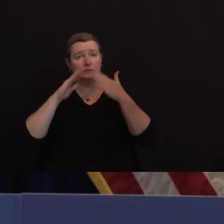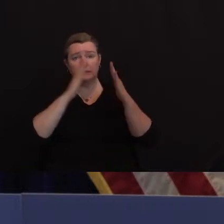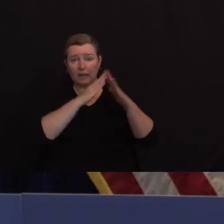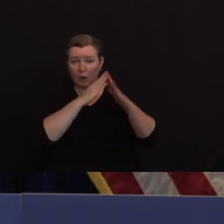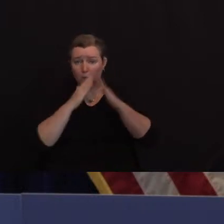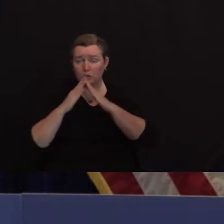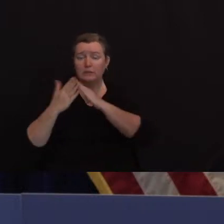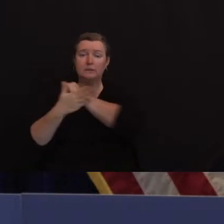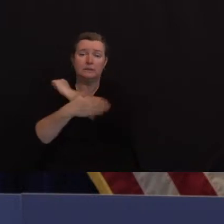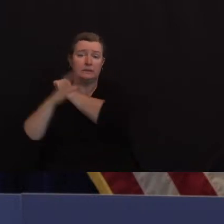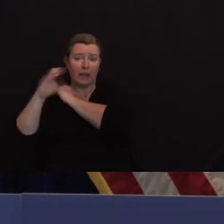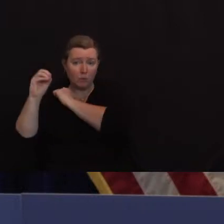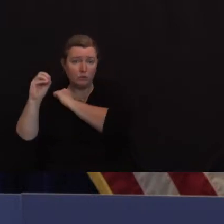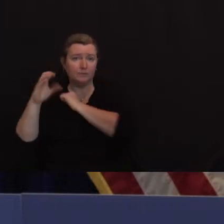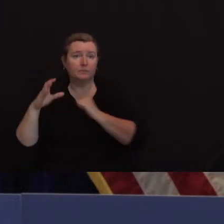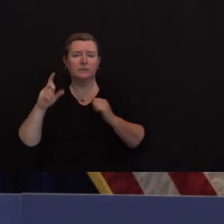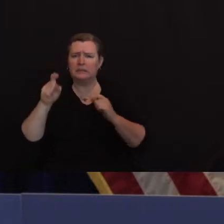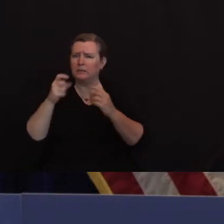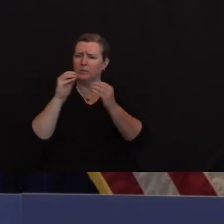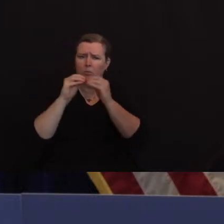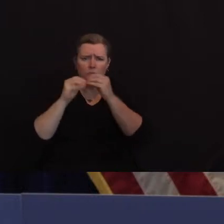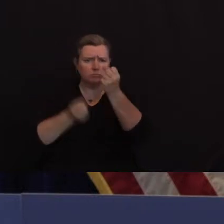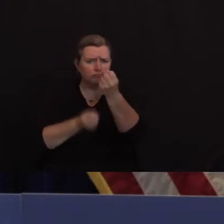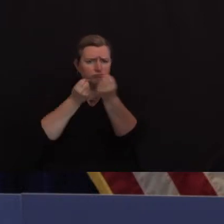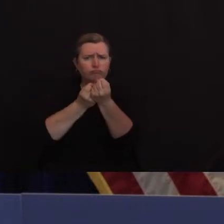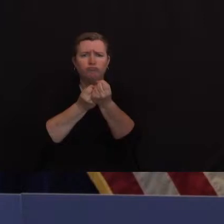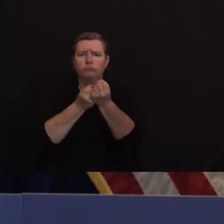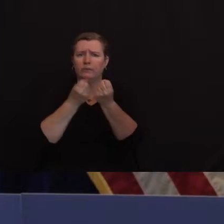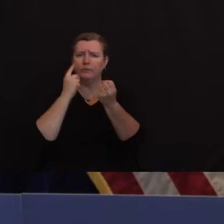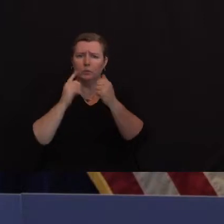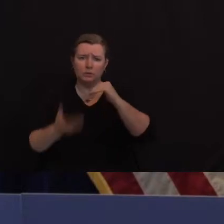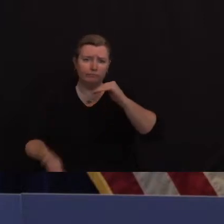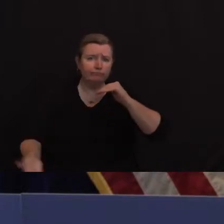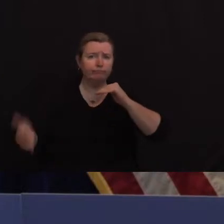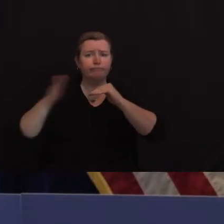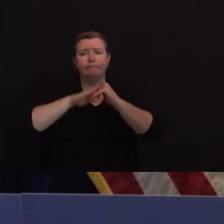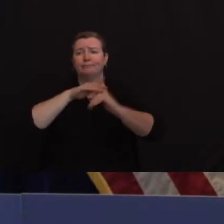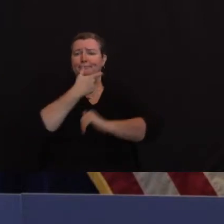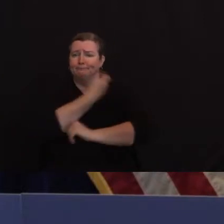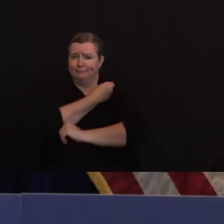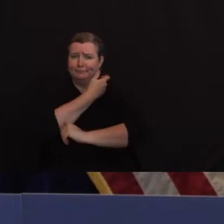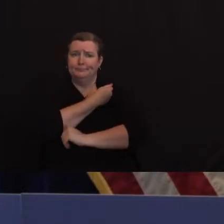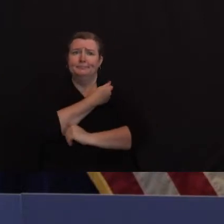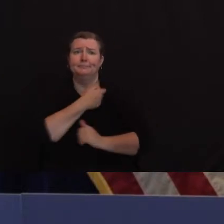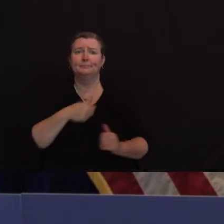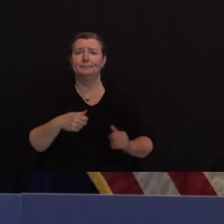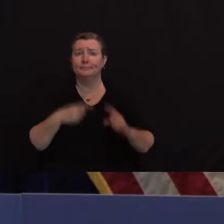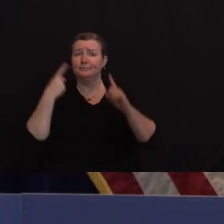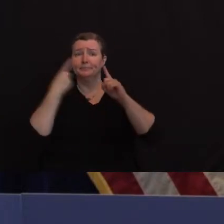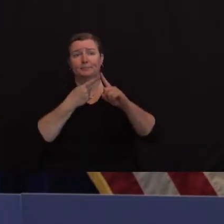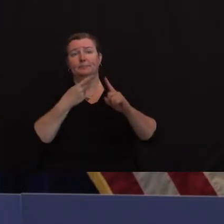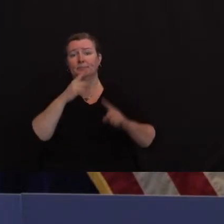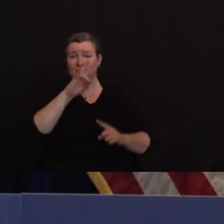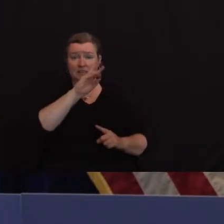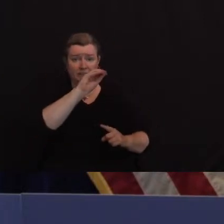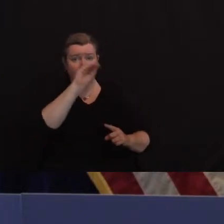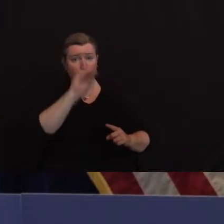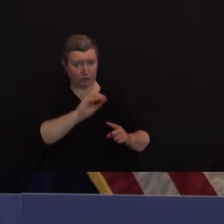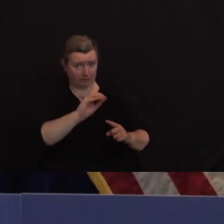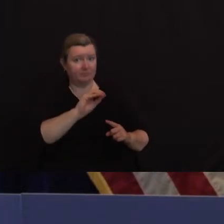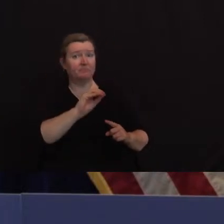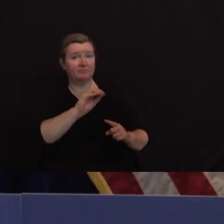increase their vaccination rates. Our goal was 70% vaccination rate in 56